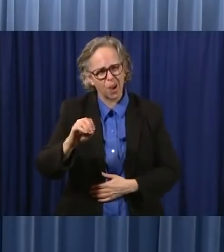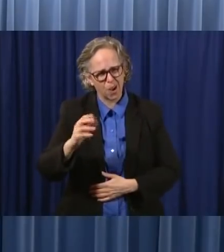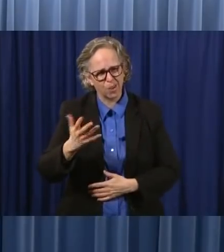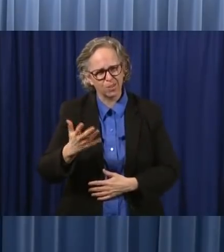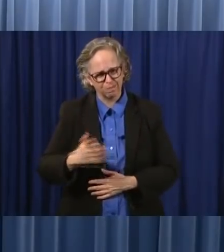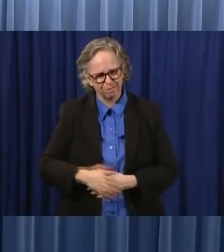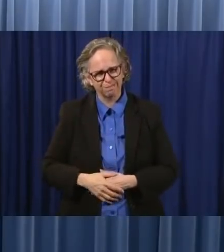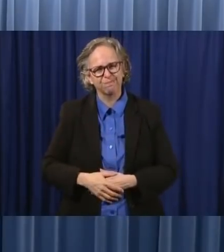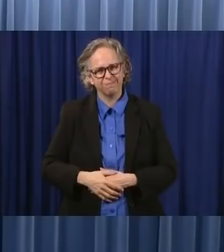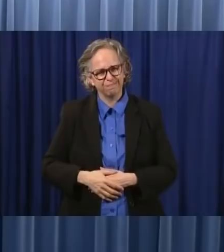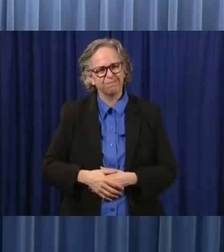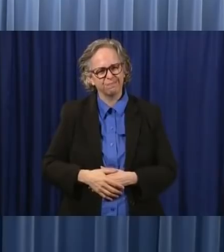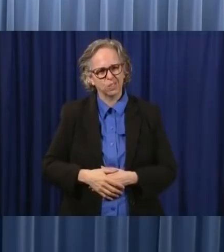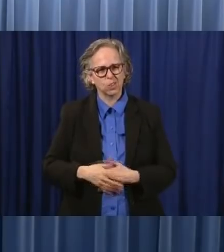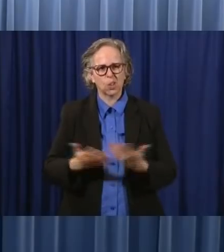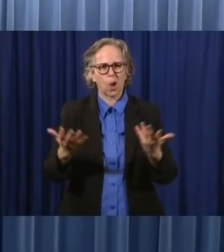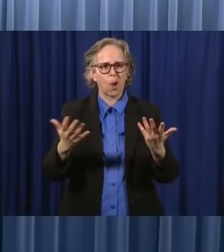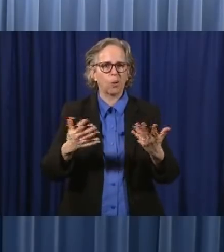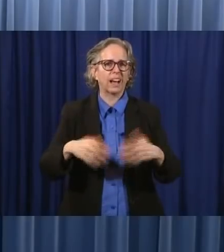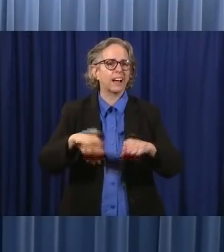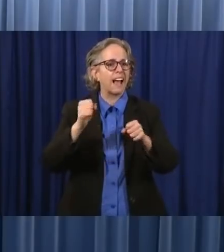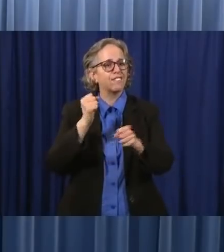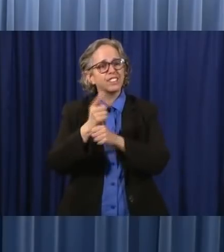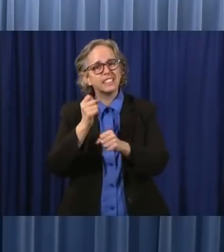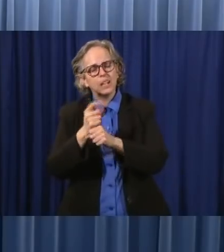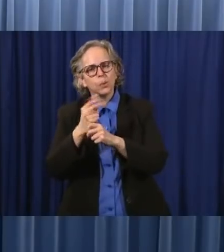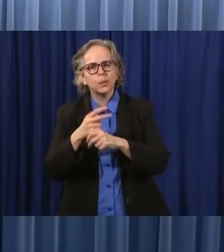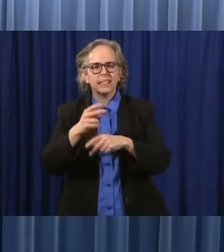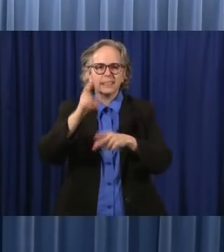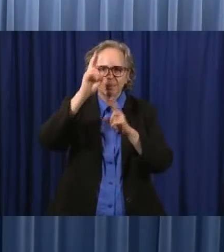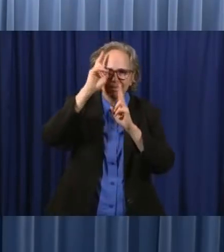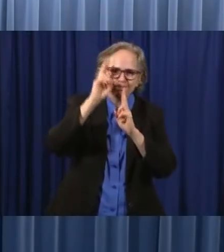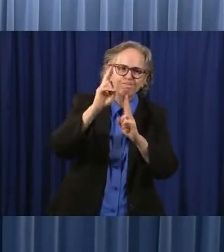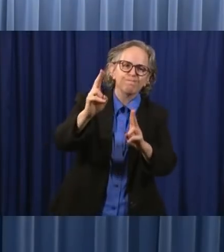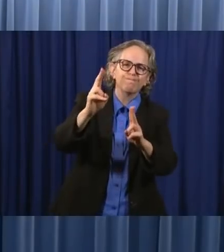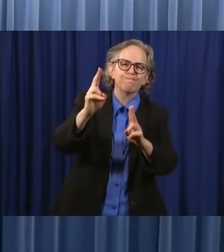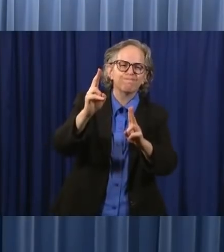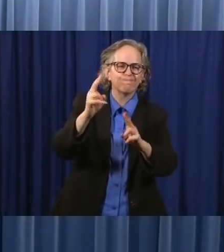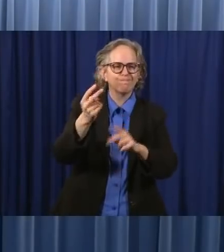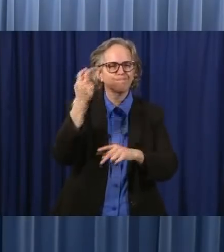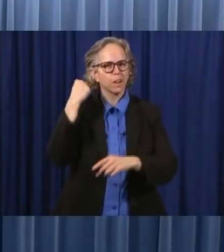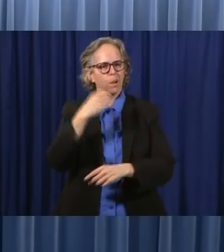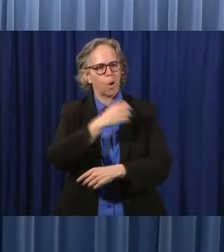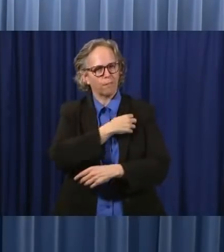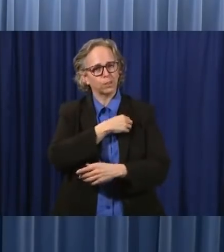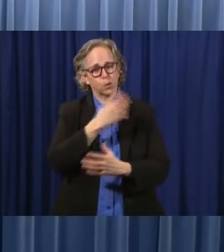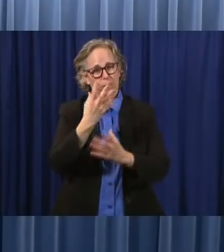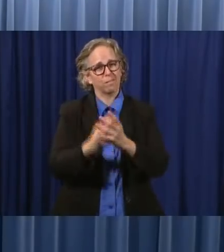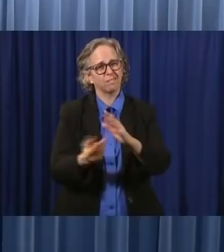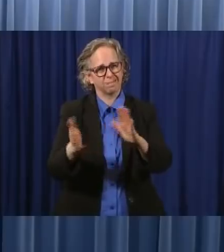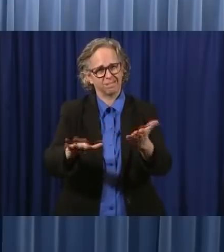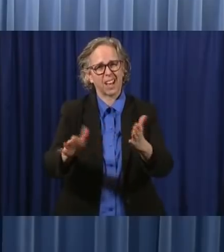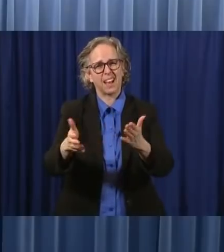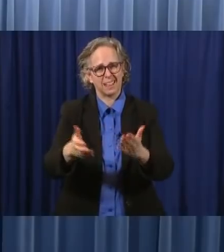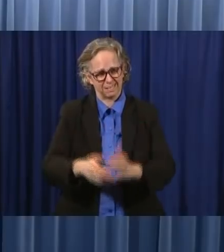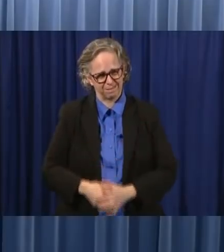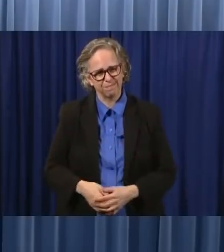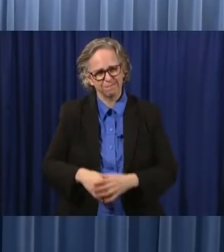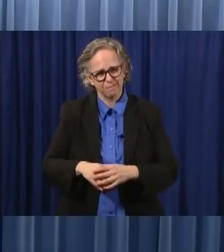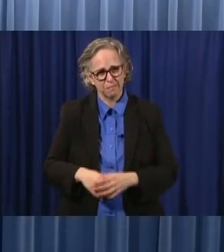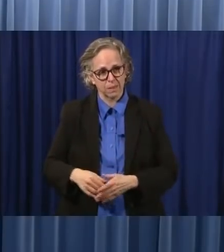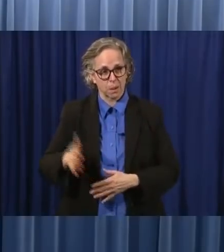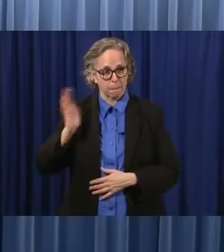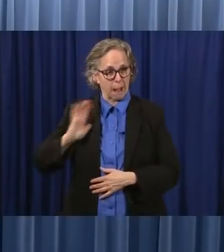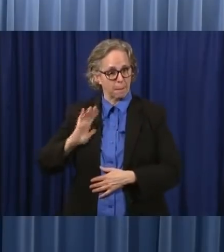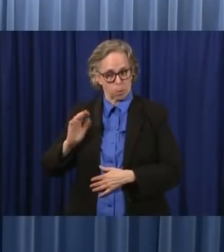our fallen heroes. It was my honor to preside over that ceremony for 8 years as the Attorney General of